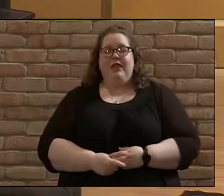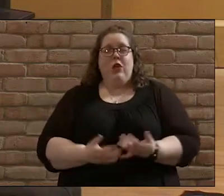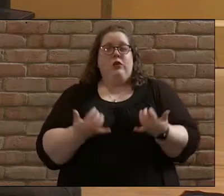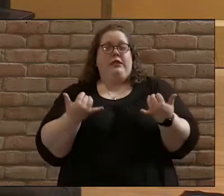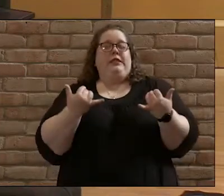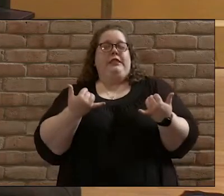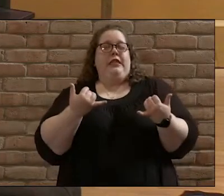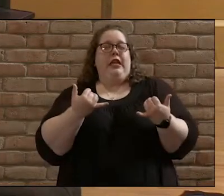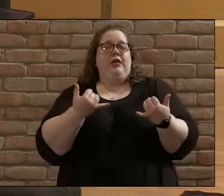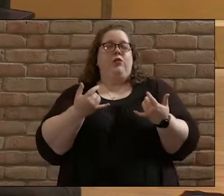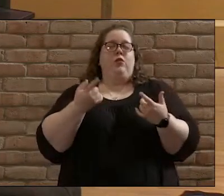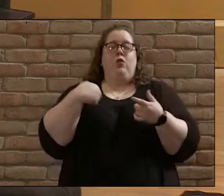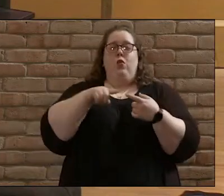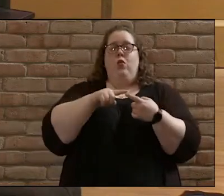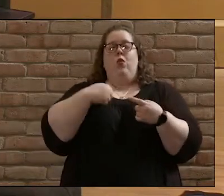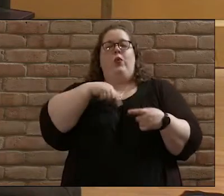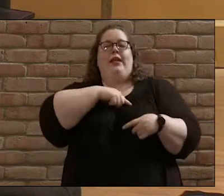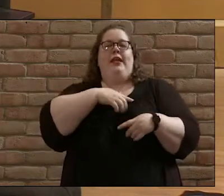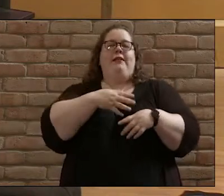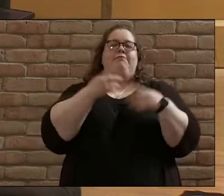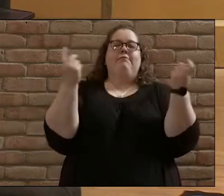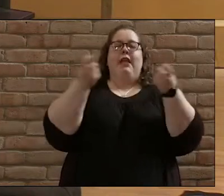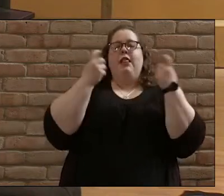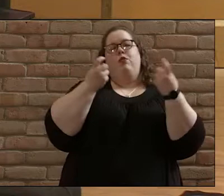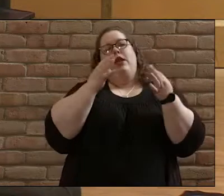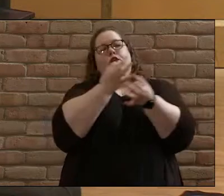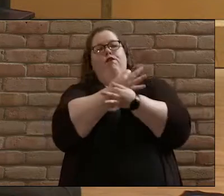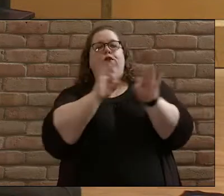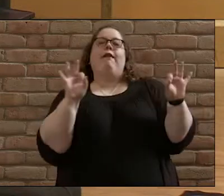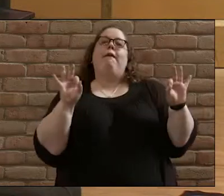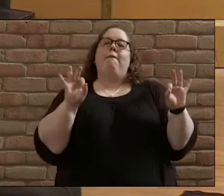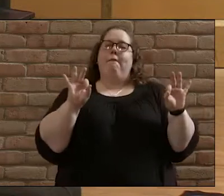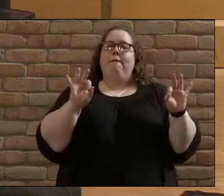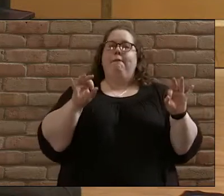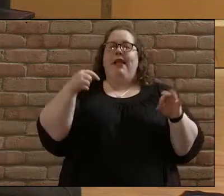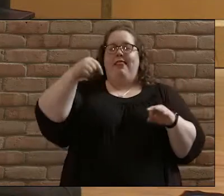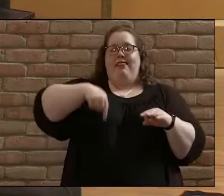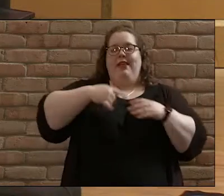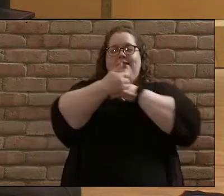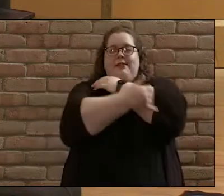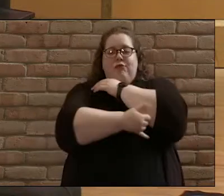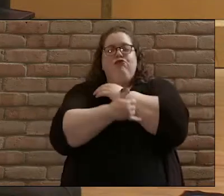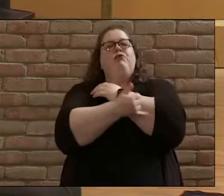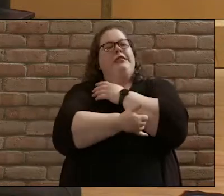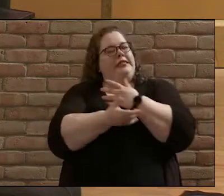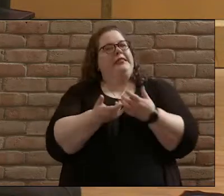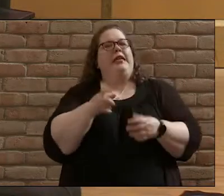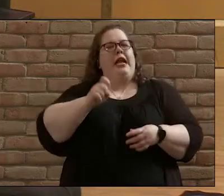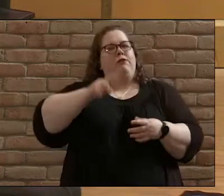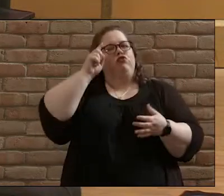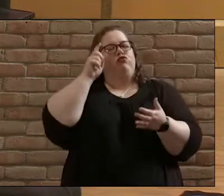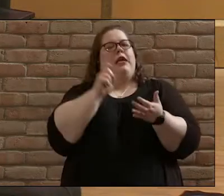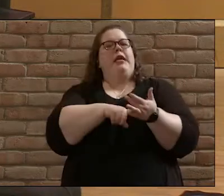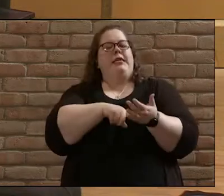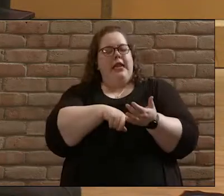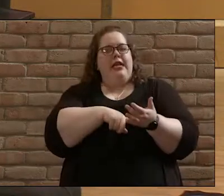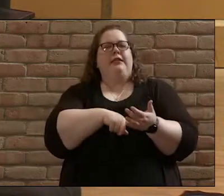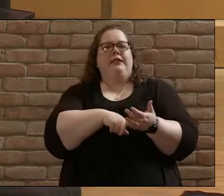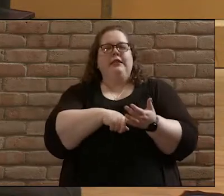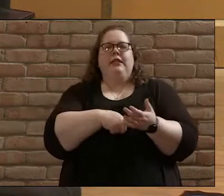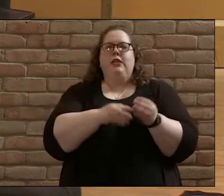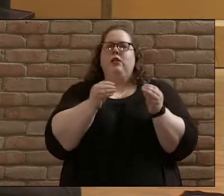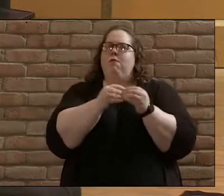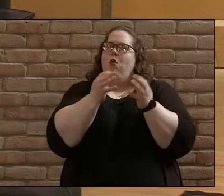our status of freedom in this country, we have to also recognize that there is a far more